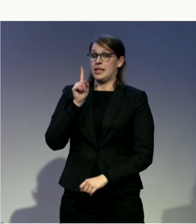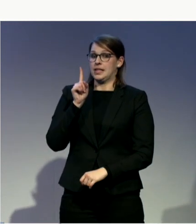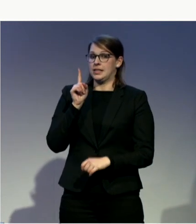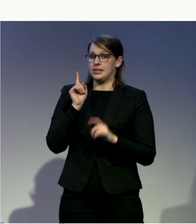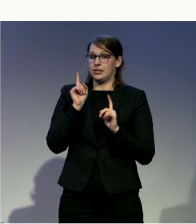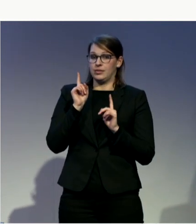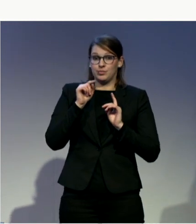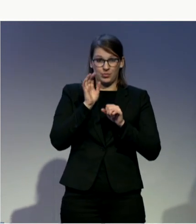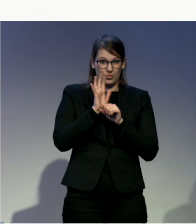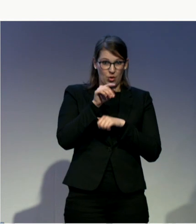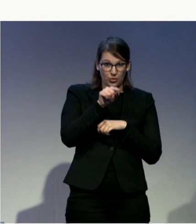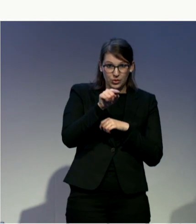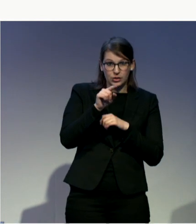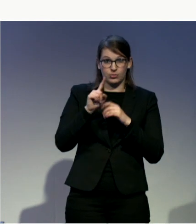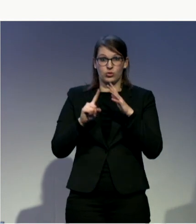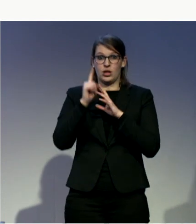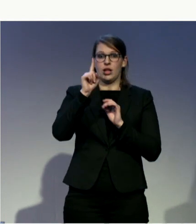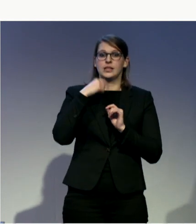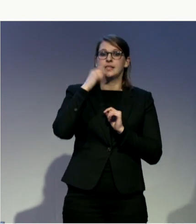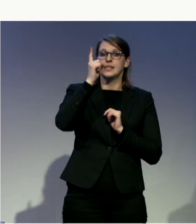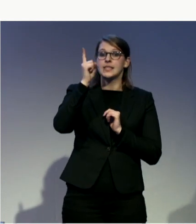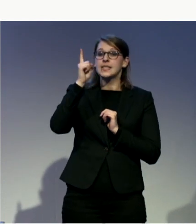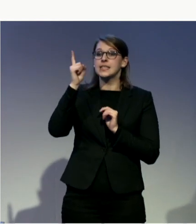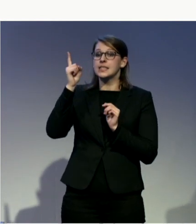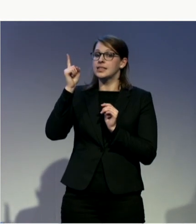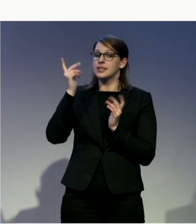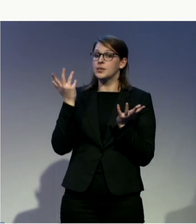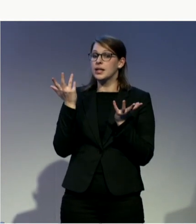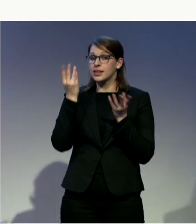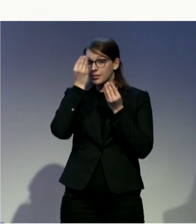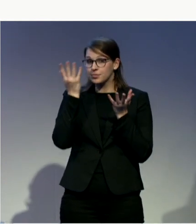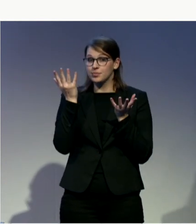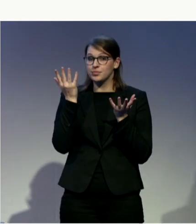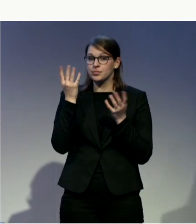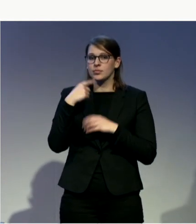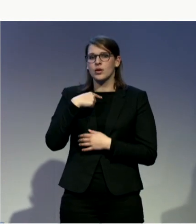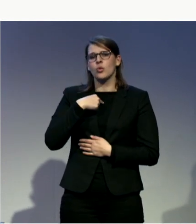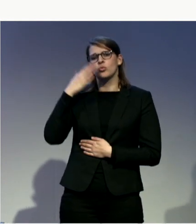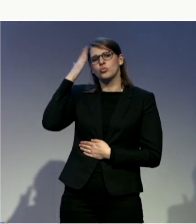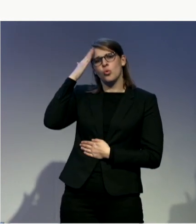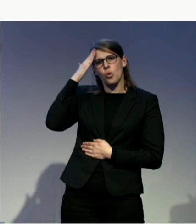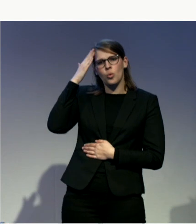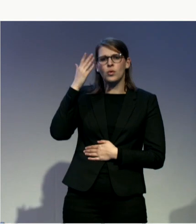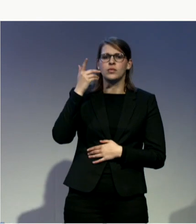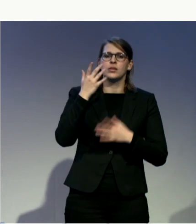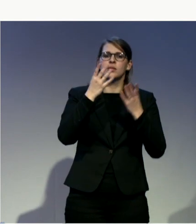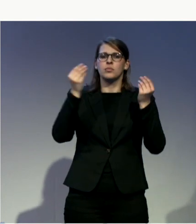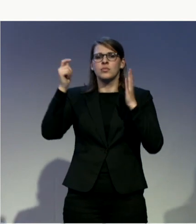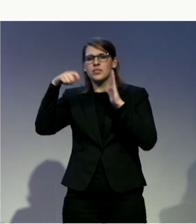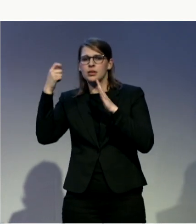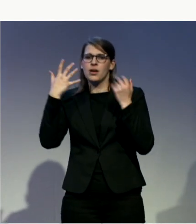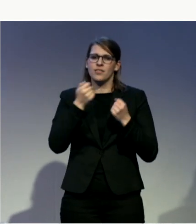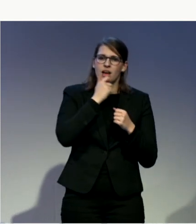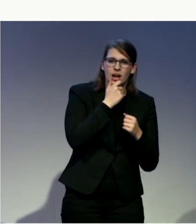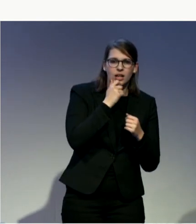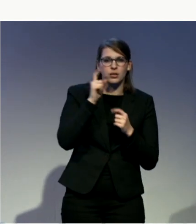of English language privilege, I have chosen a Spanish film. There is subtitling and there is audio